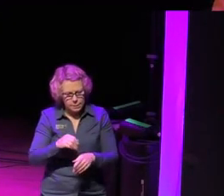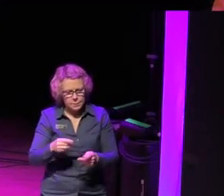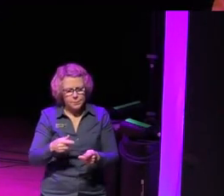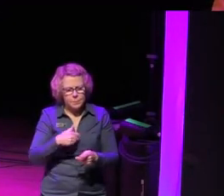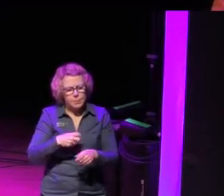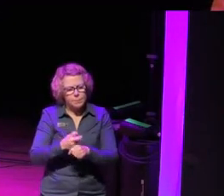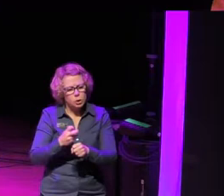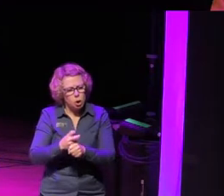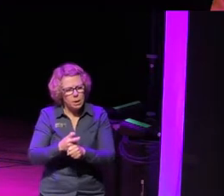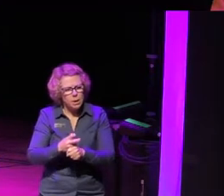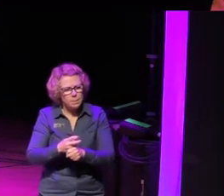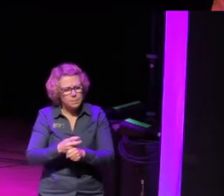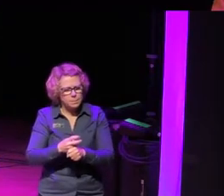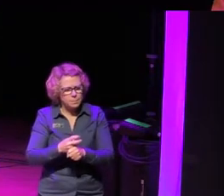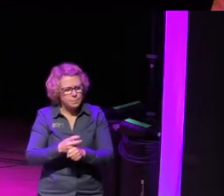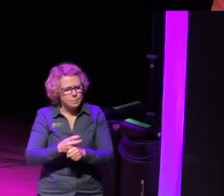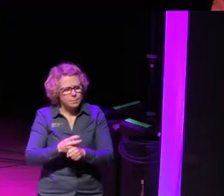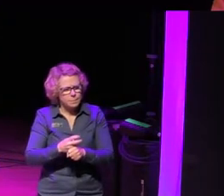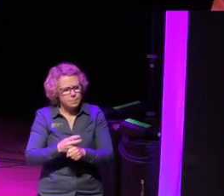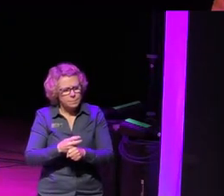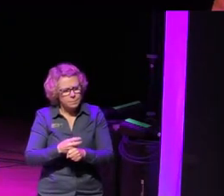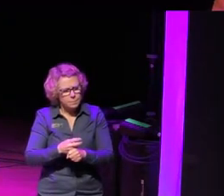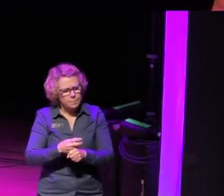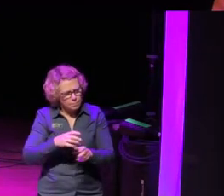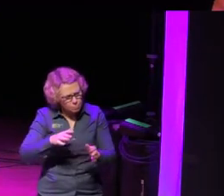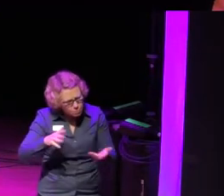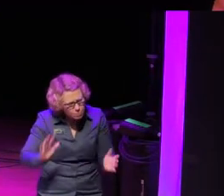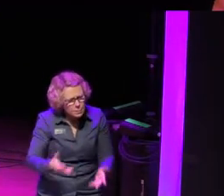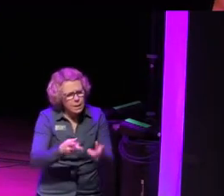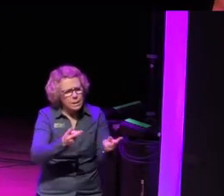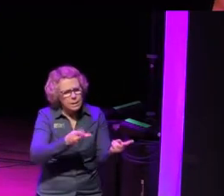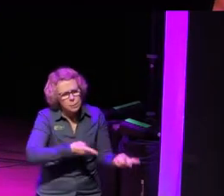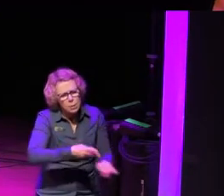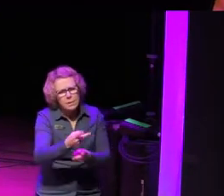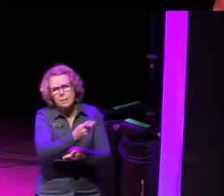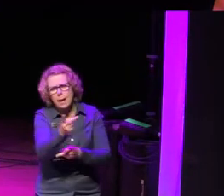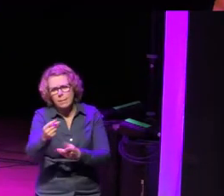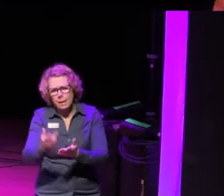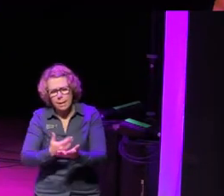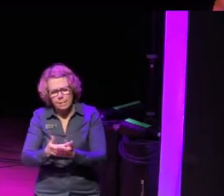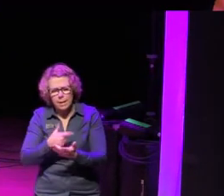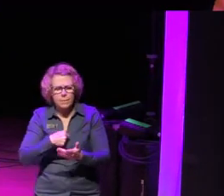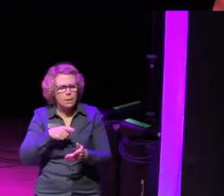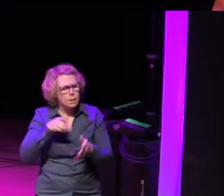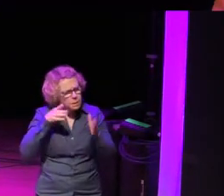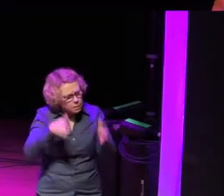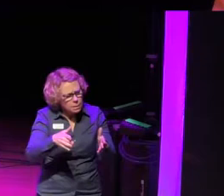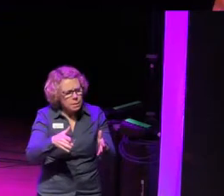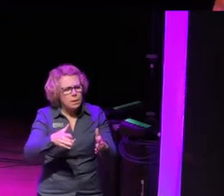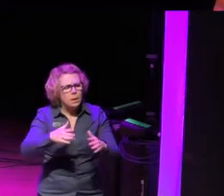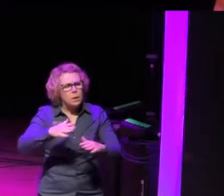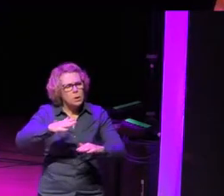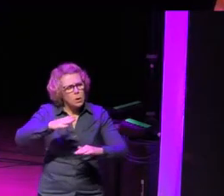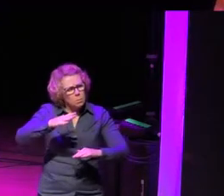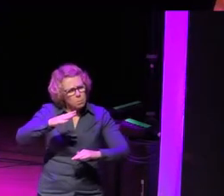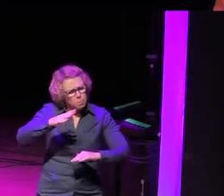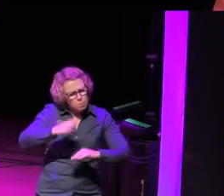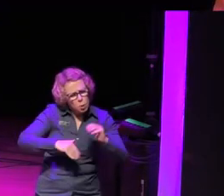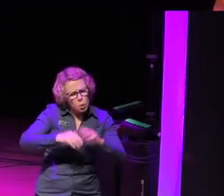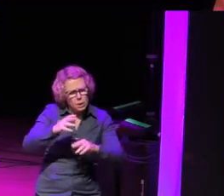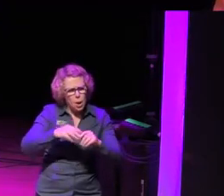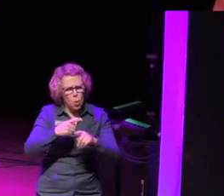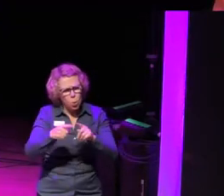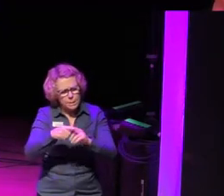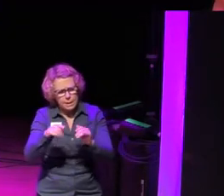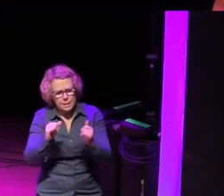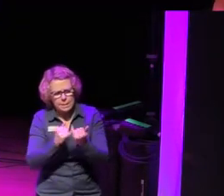to promote democracy in other countries, we focus a lot on building a lot of institutions. We